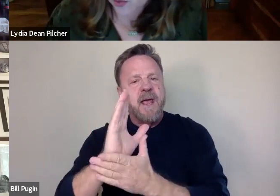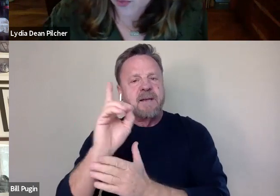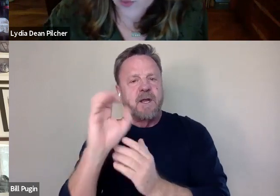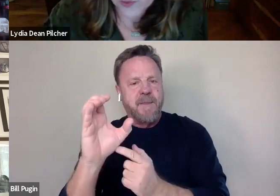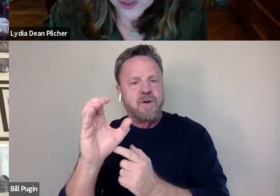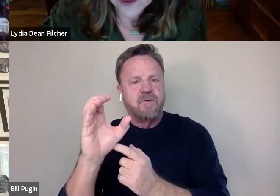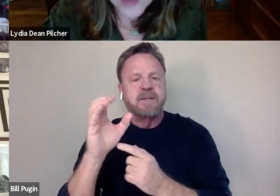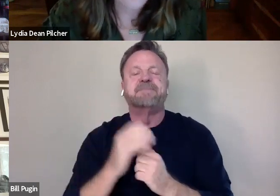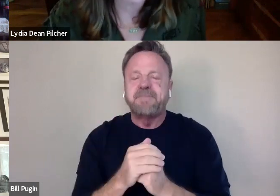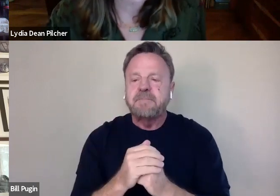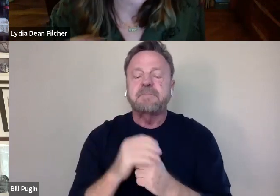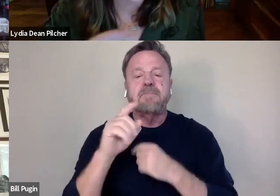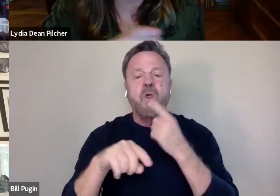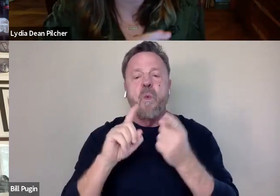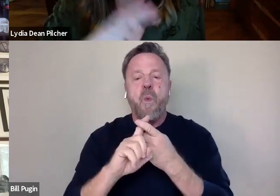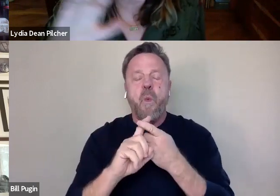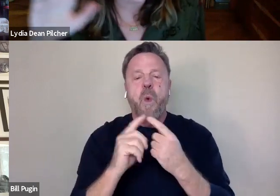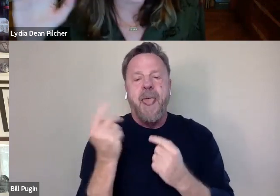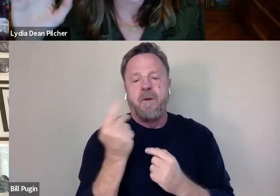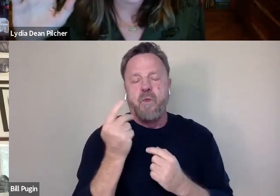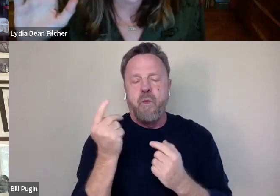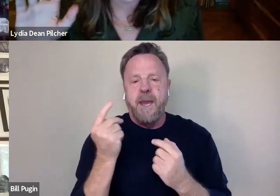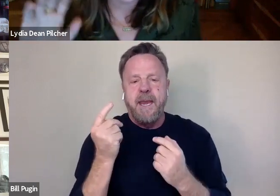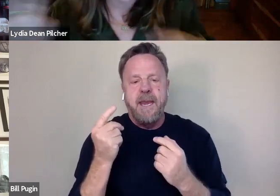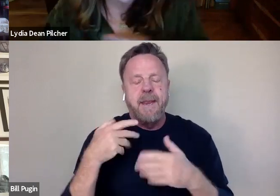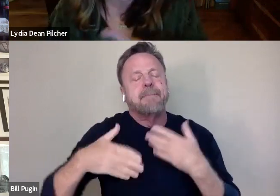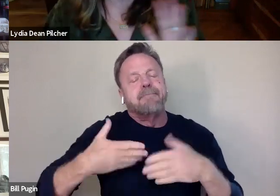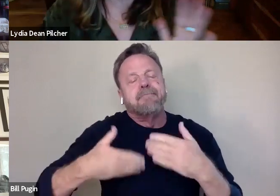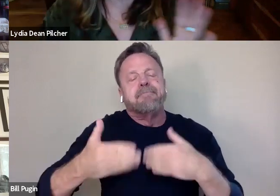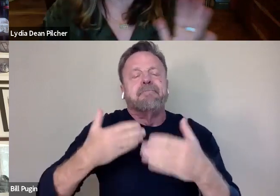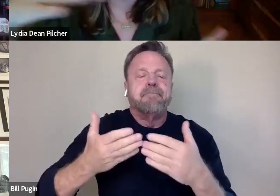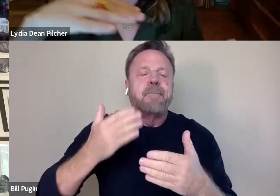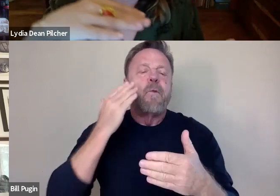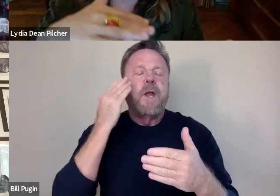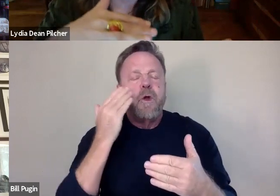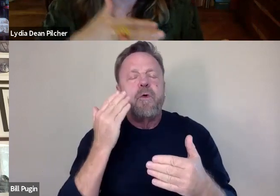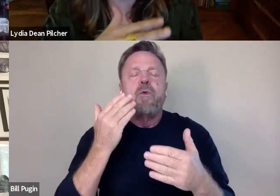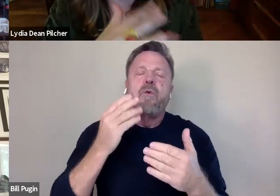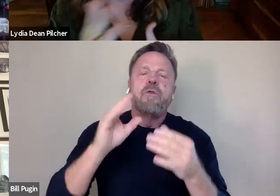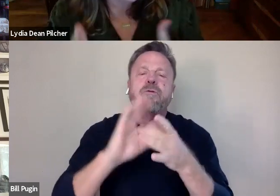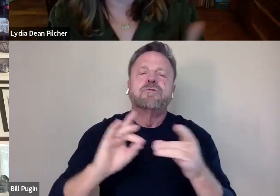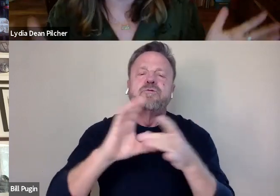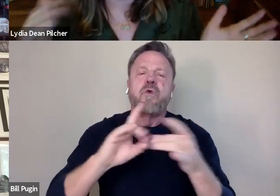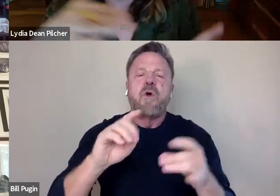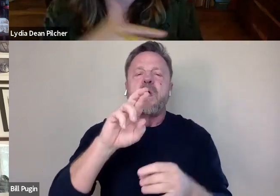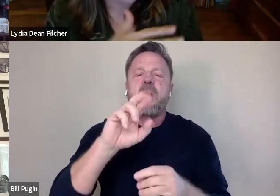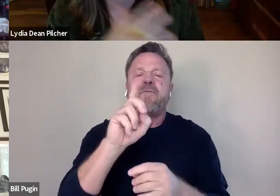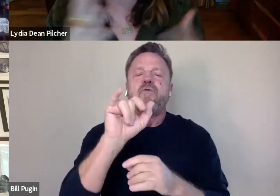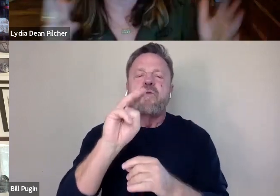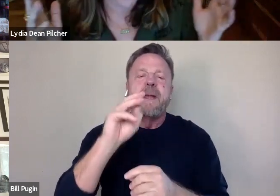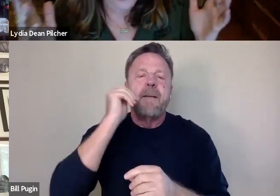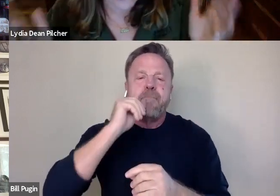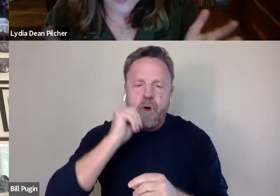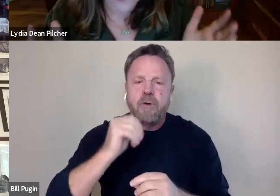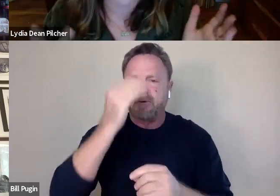so when we got to the point where we were, you know, we knew what the story of the Radium Girls was. We knew the arc that